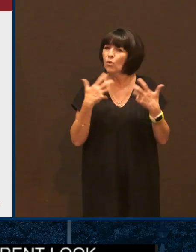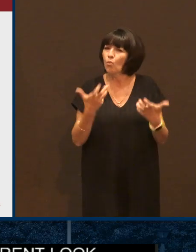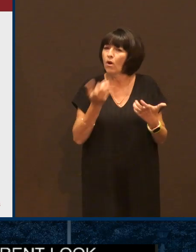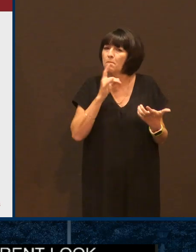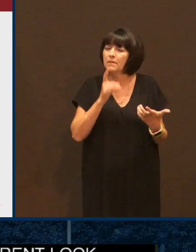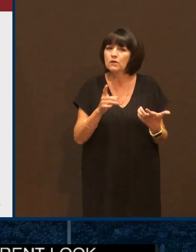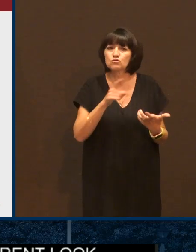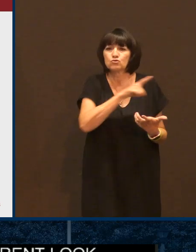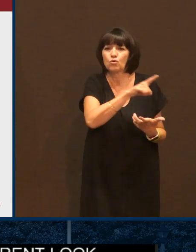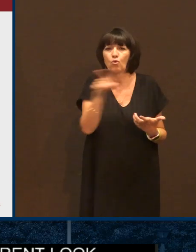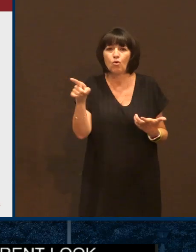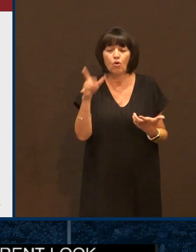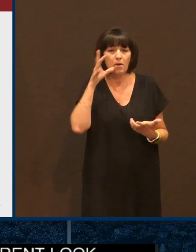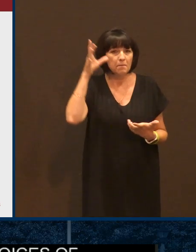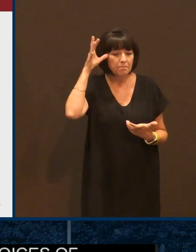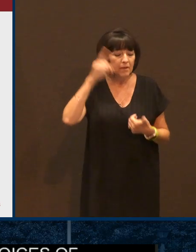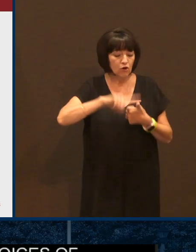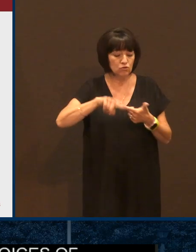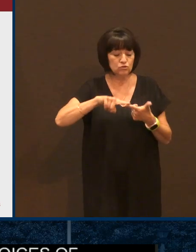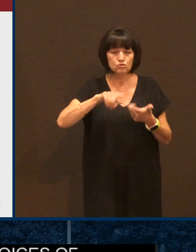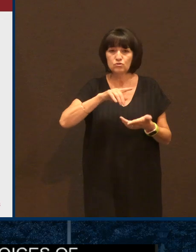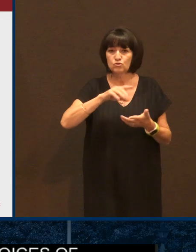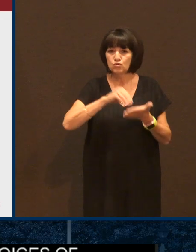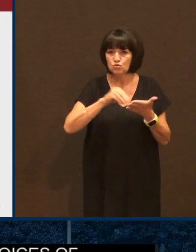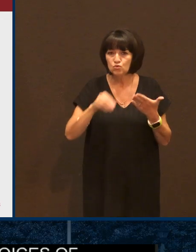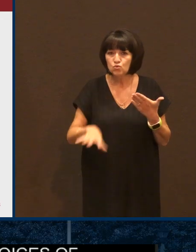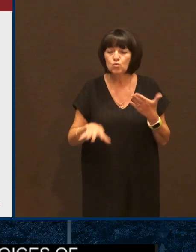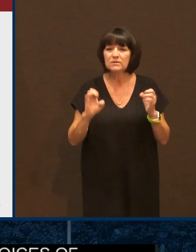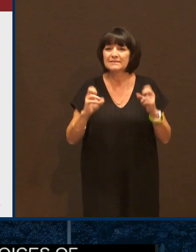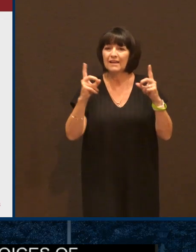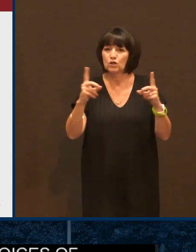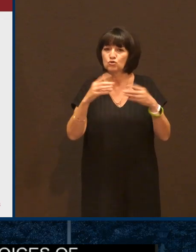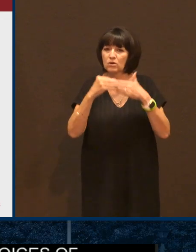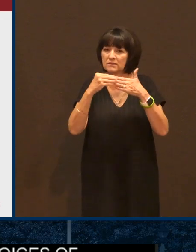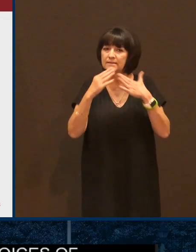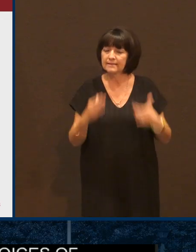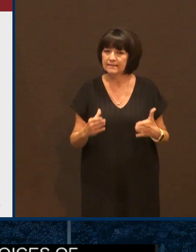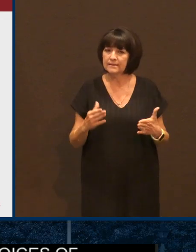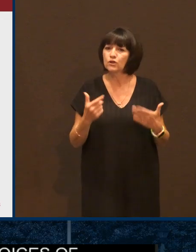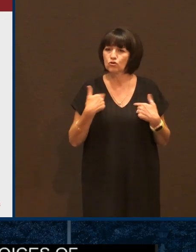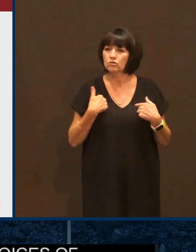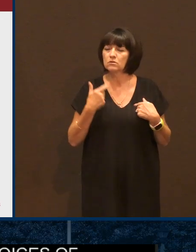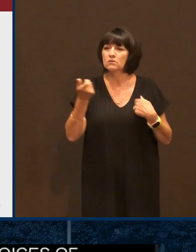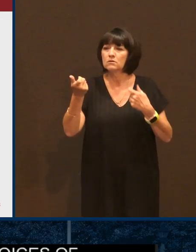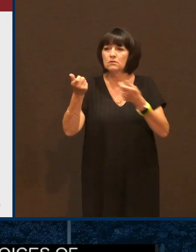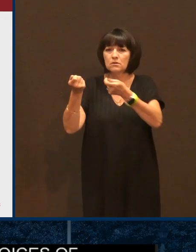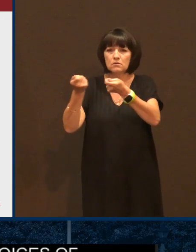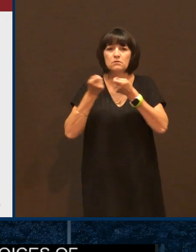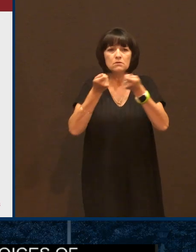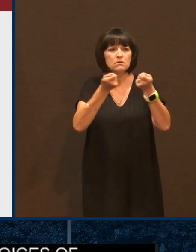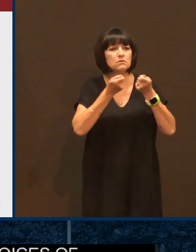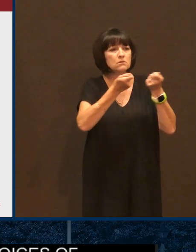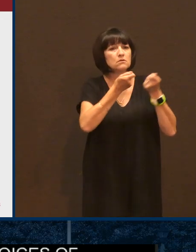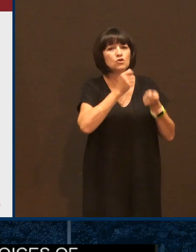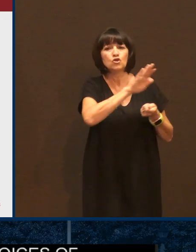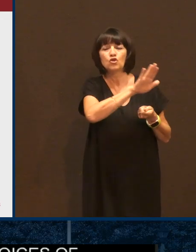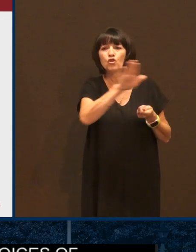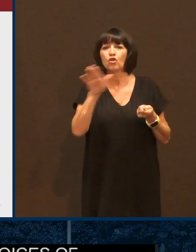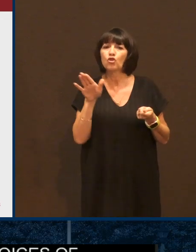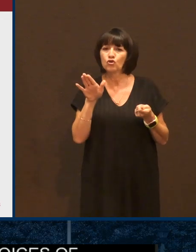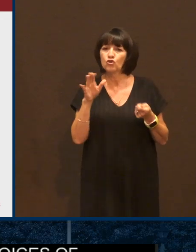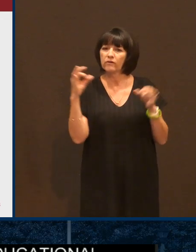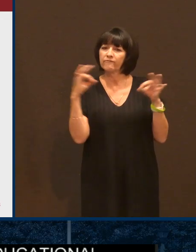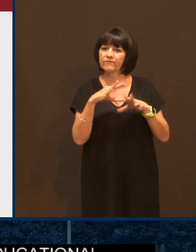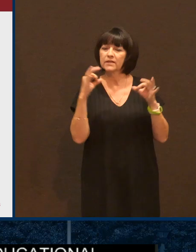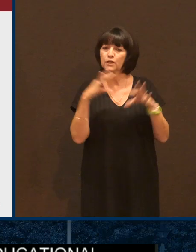teachers, administrators, our educational leaders about their experiences with remote learning, because since